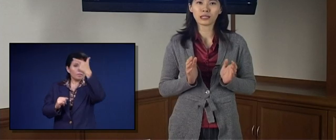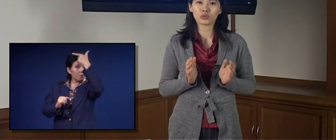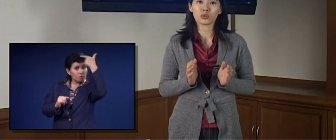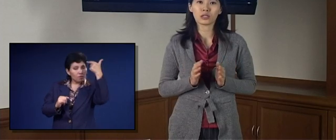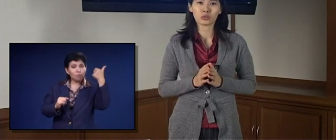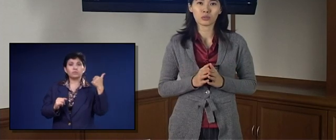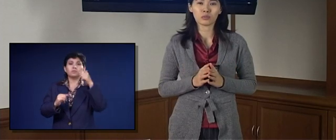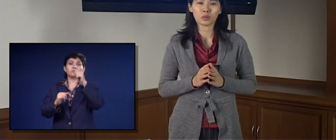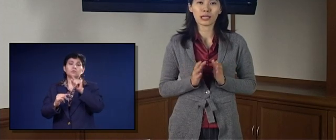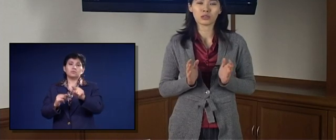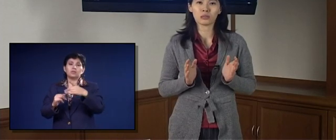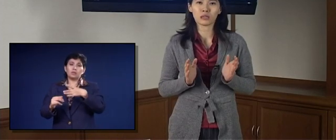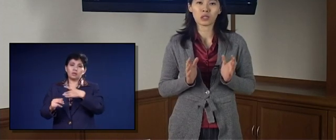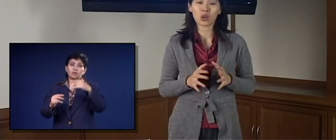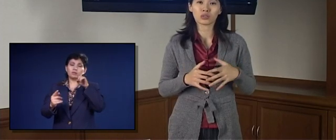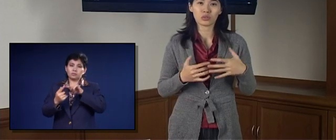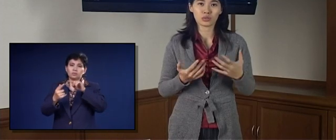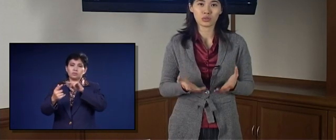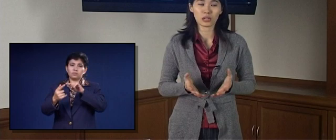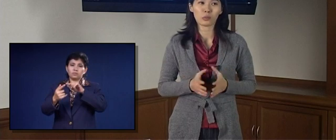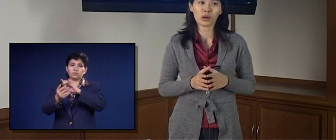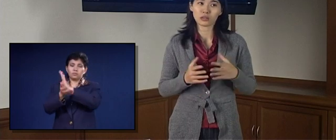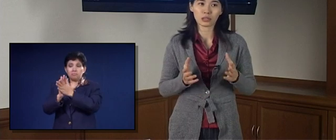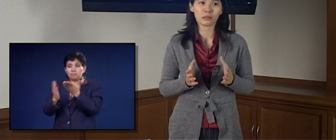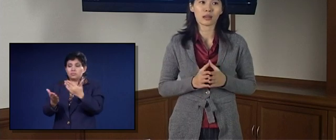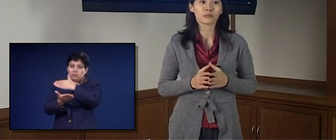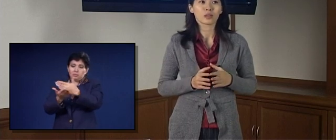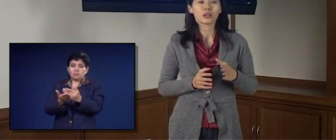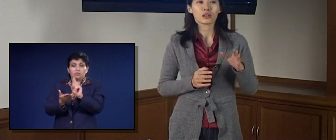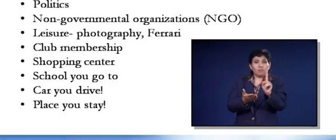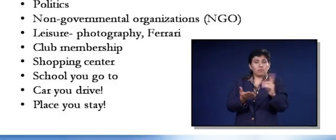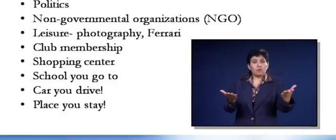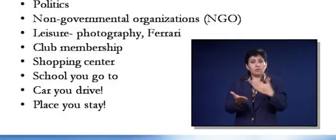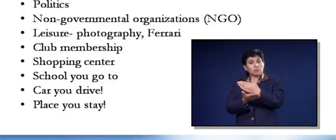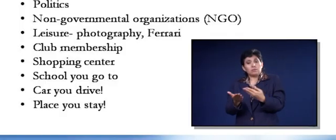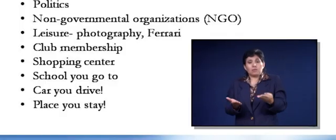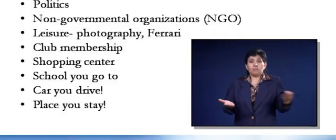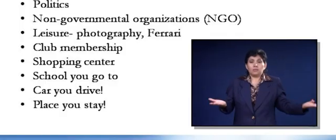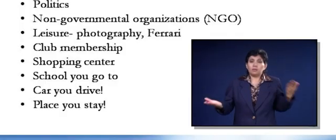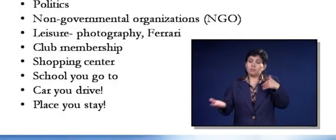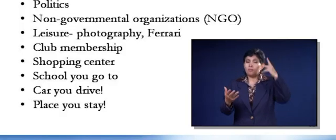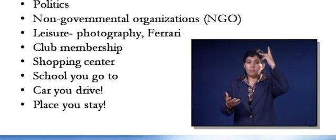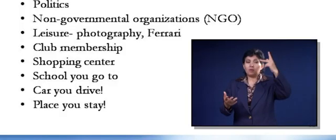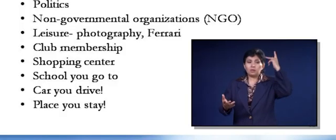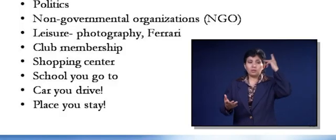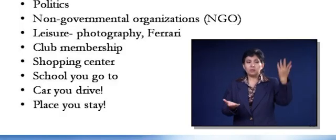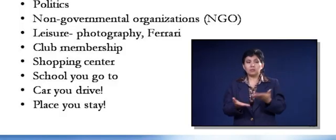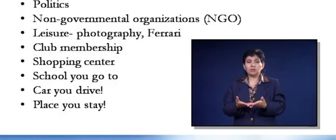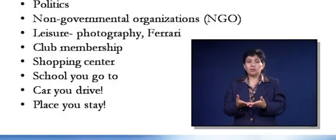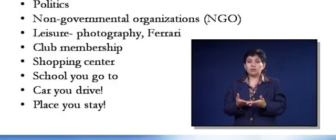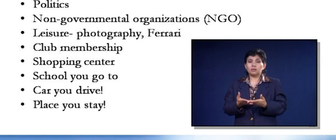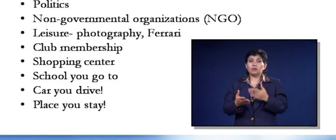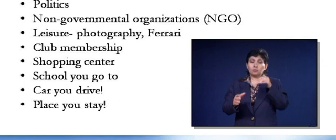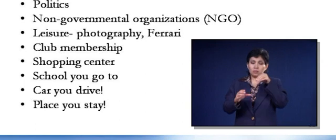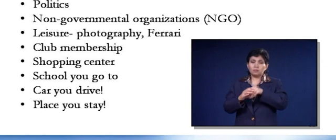to like to join a group. We like to belong to somewhere, something. Can be politics, NGOs, or